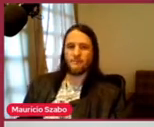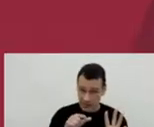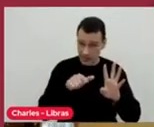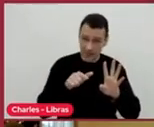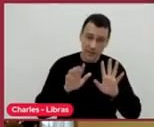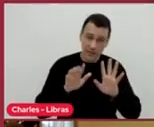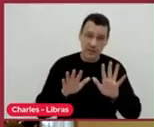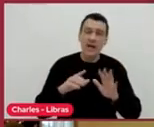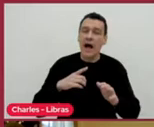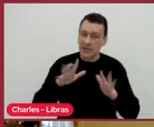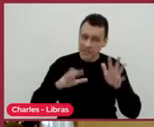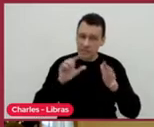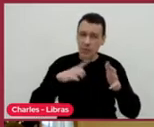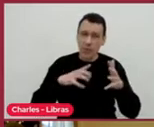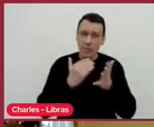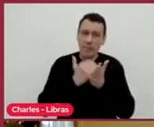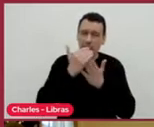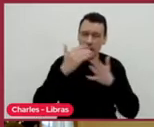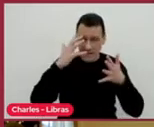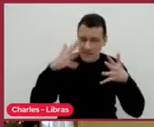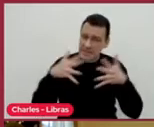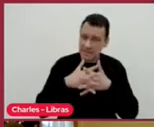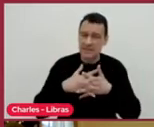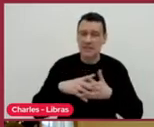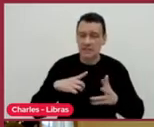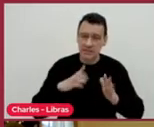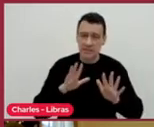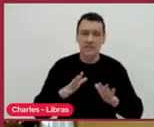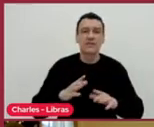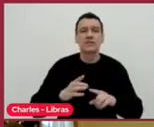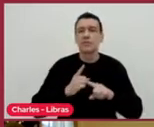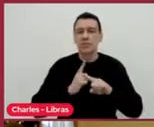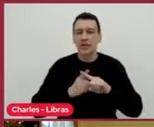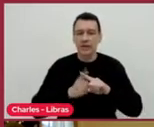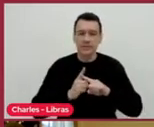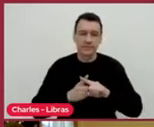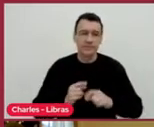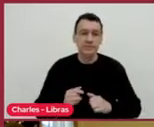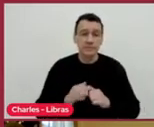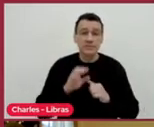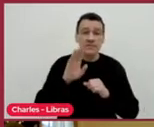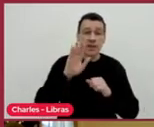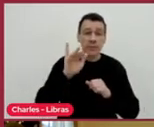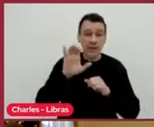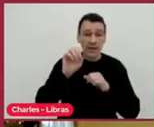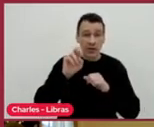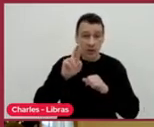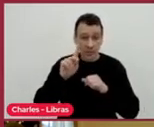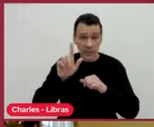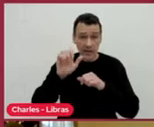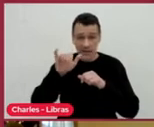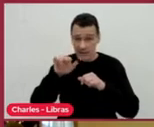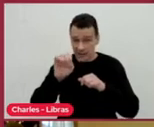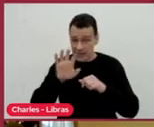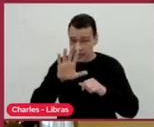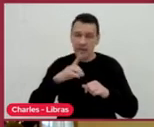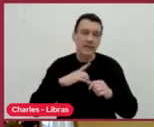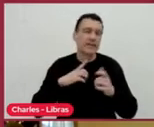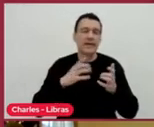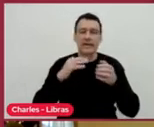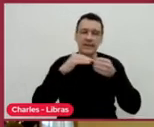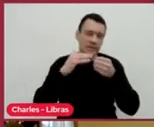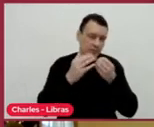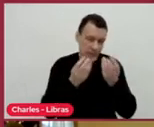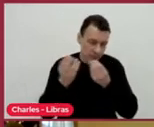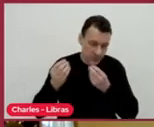more complicated. First, because B Corp line items, it's in different database, maybe different technology, and